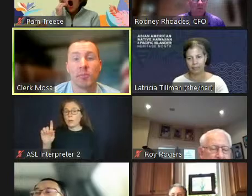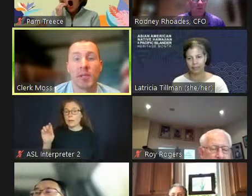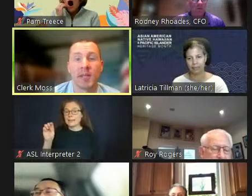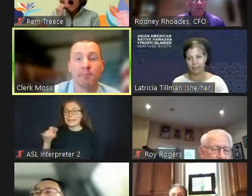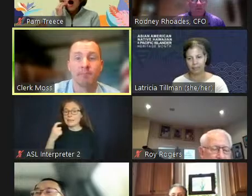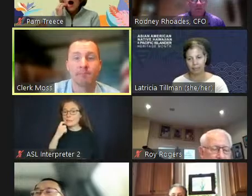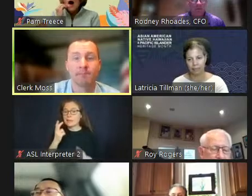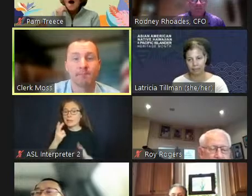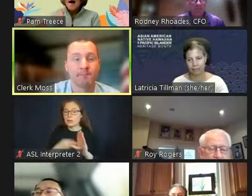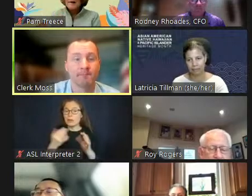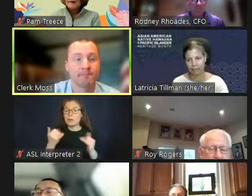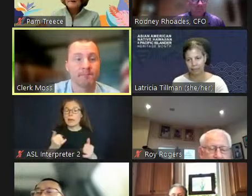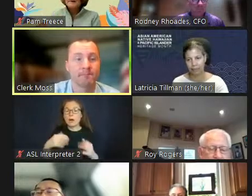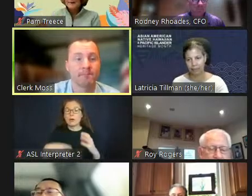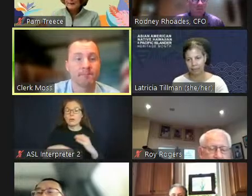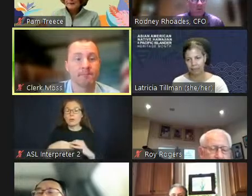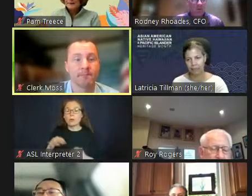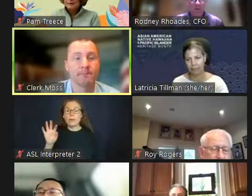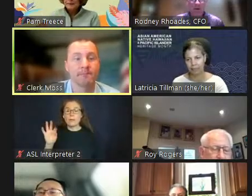of your committee.